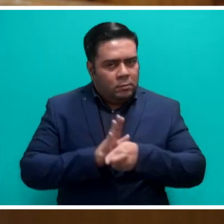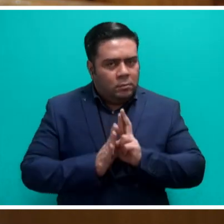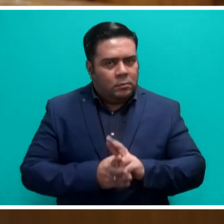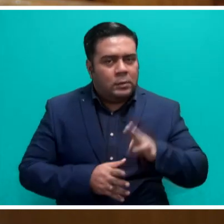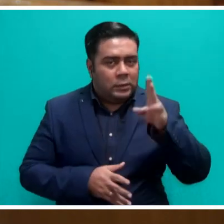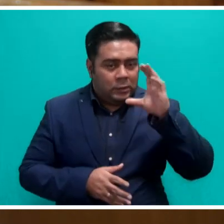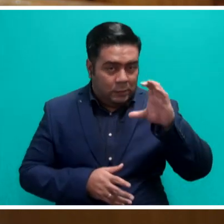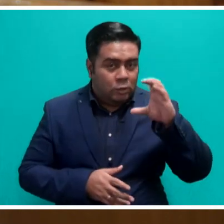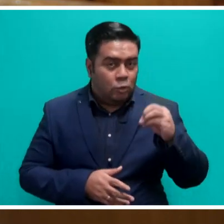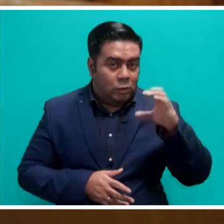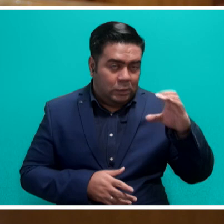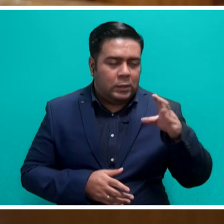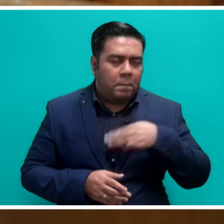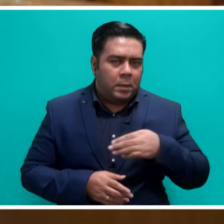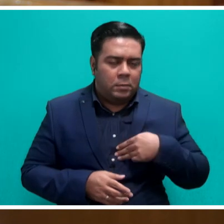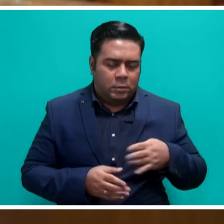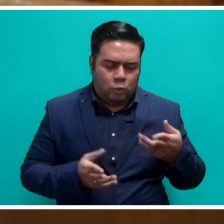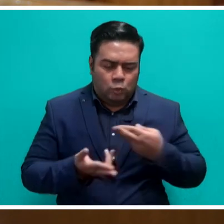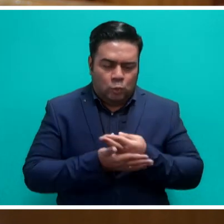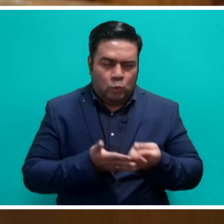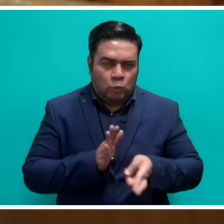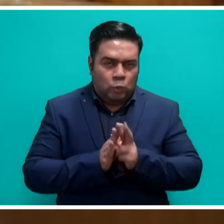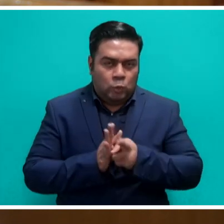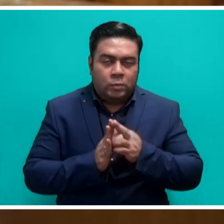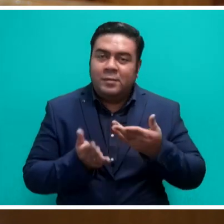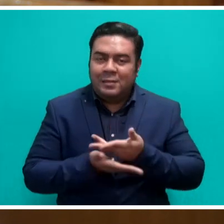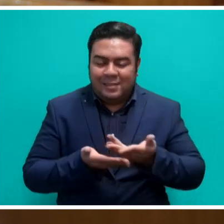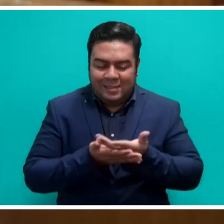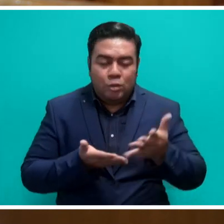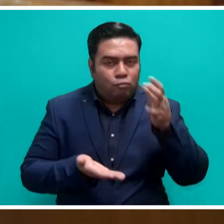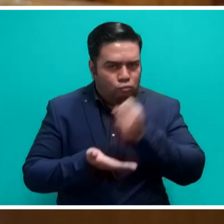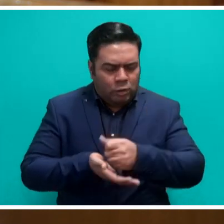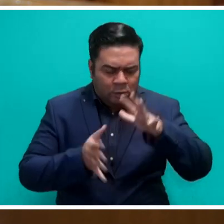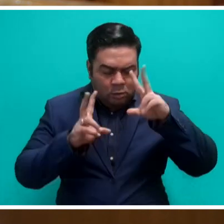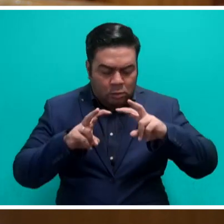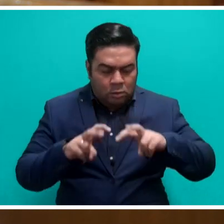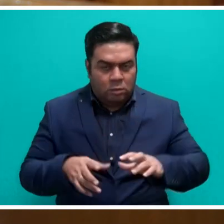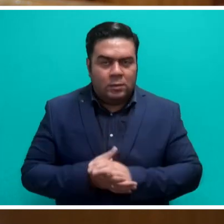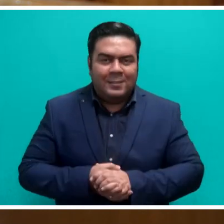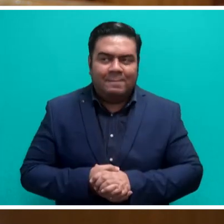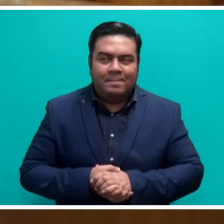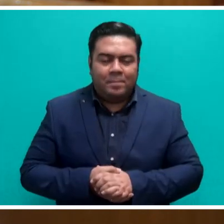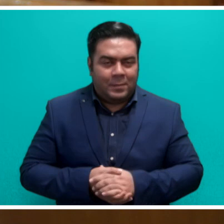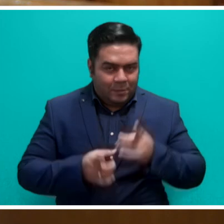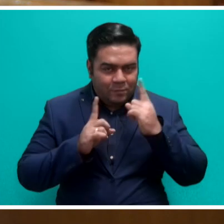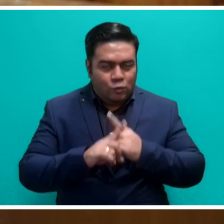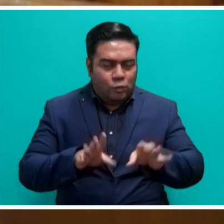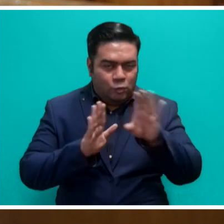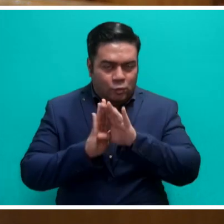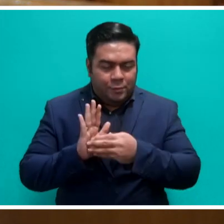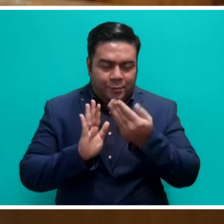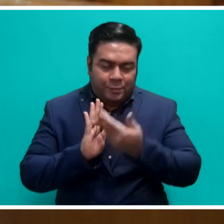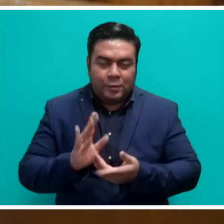that it is comprehensive, it is coherent,